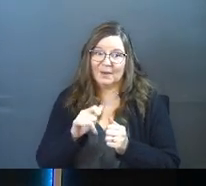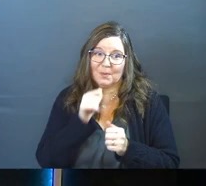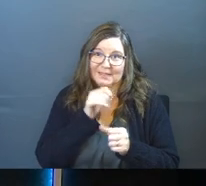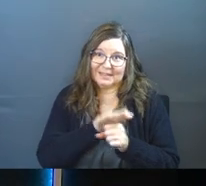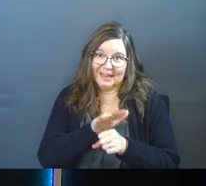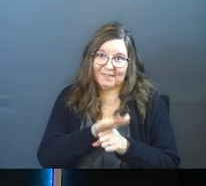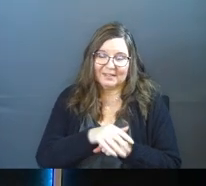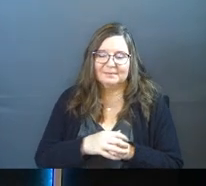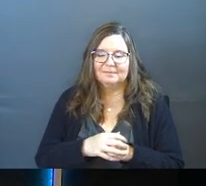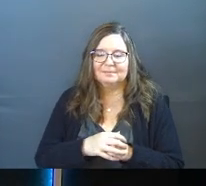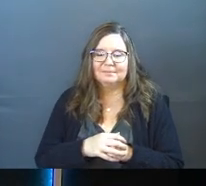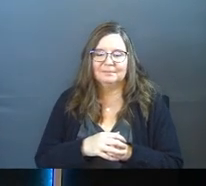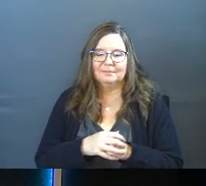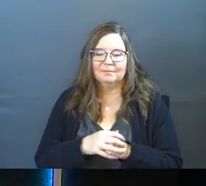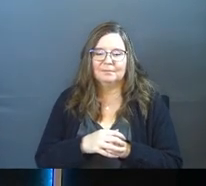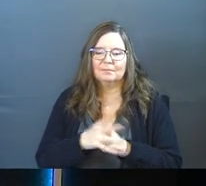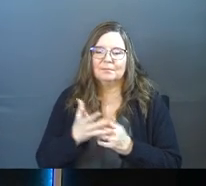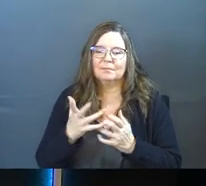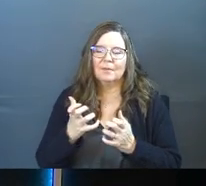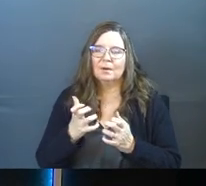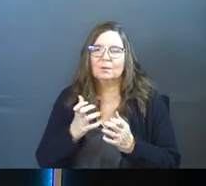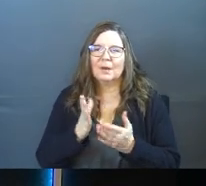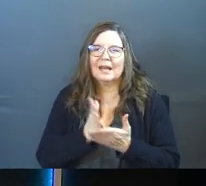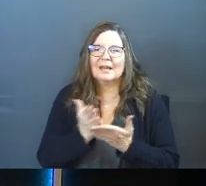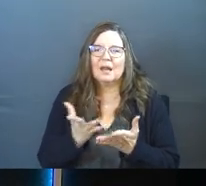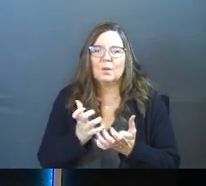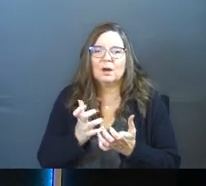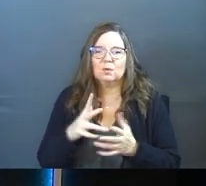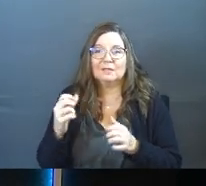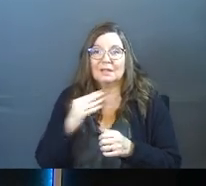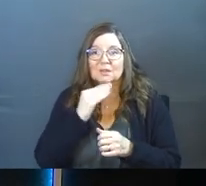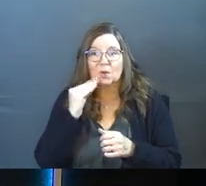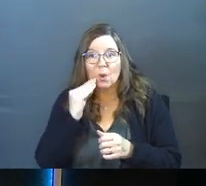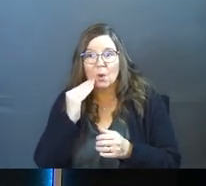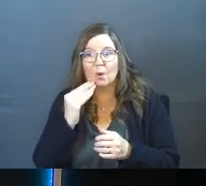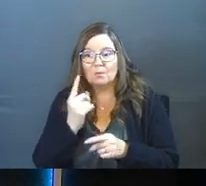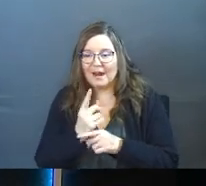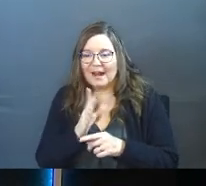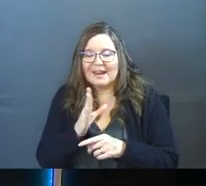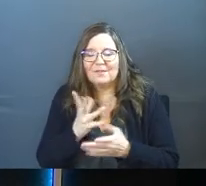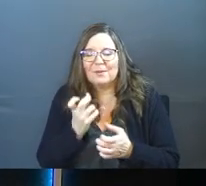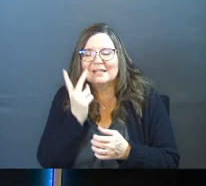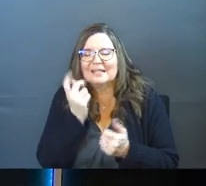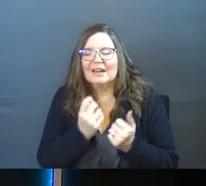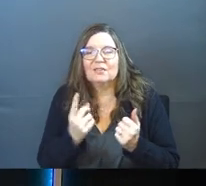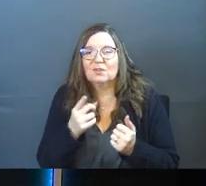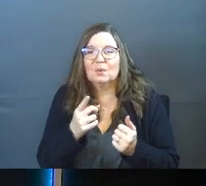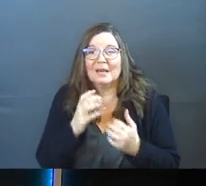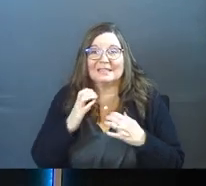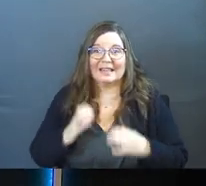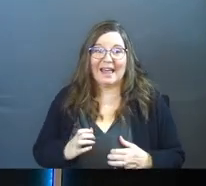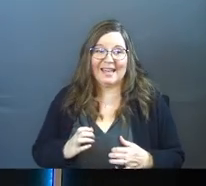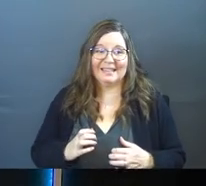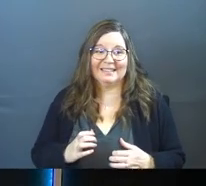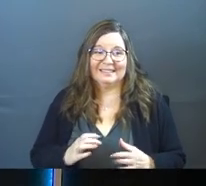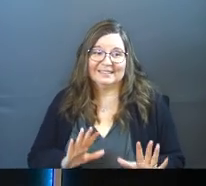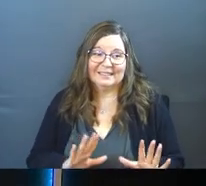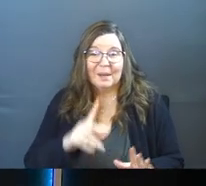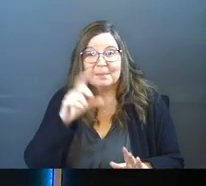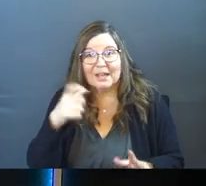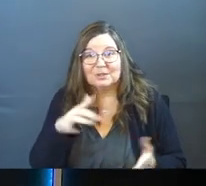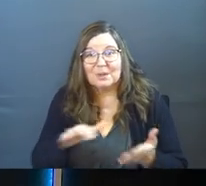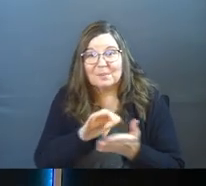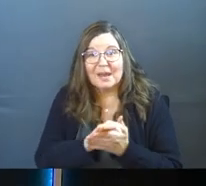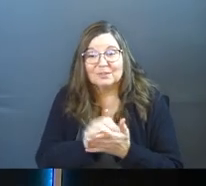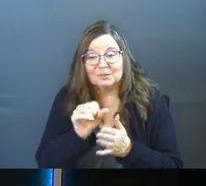enough. But I don't want it to end here. I want you guys to take this home, right? I never want to see any of you as a client because